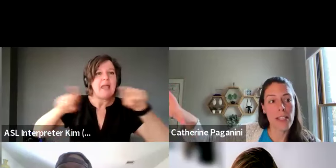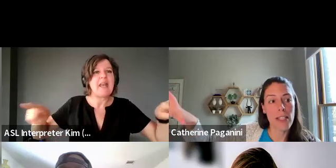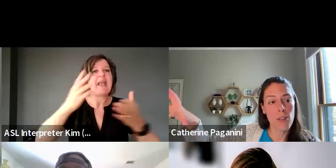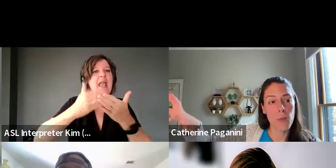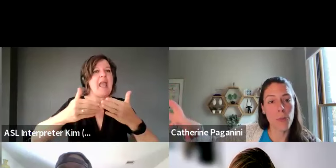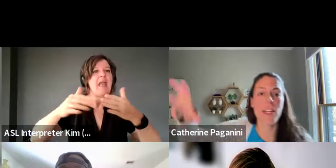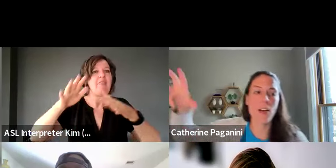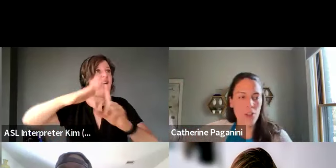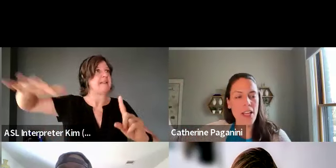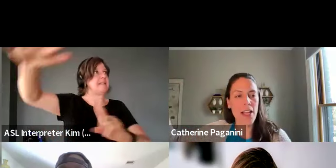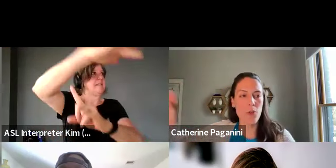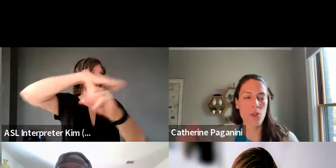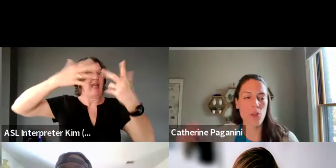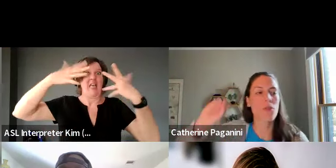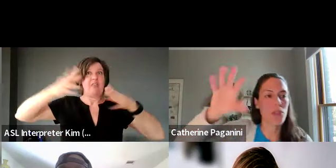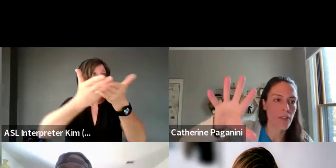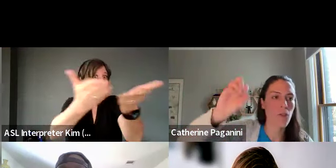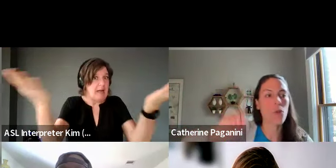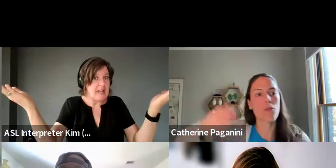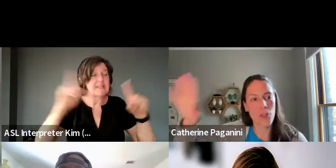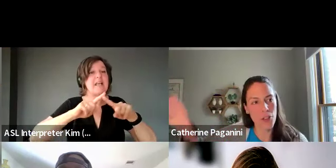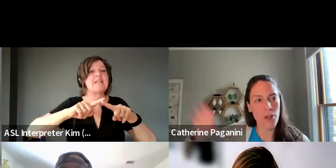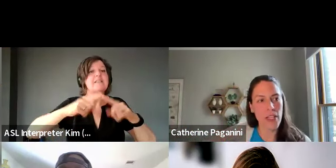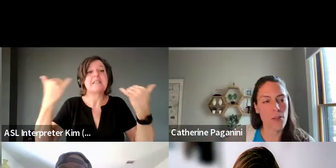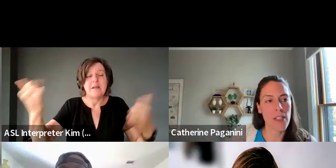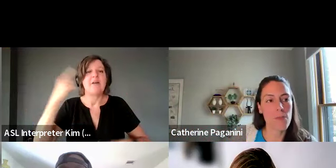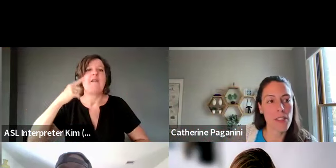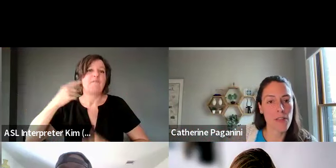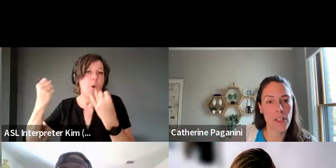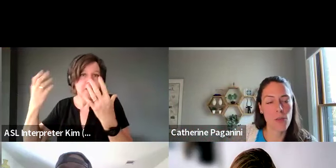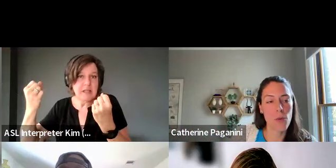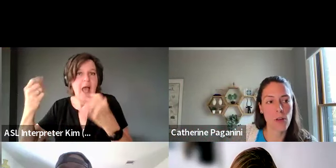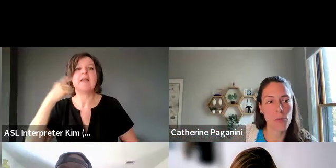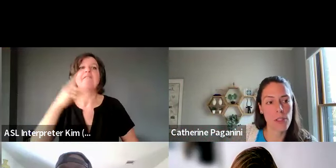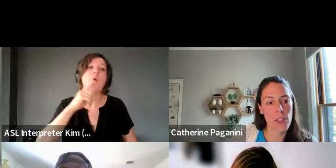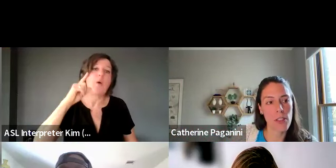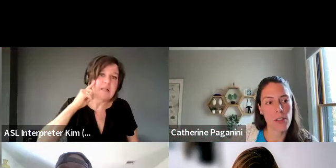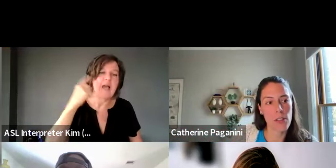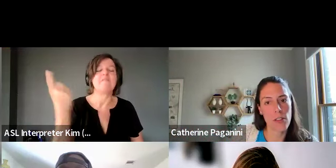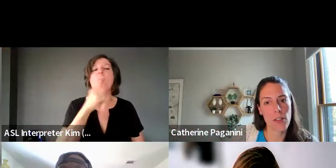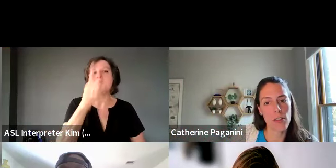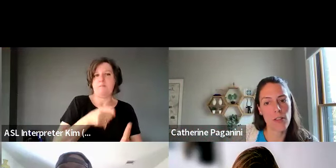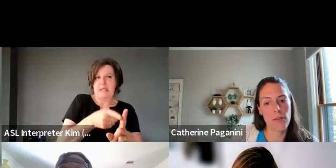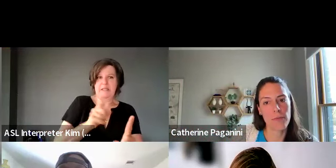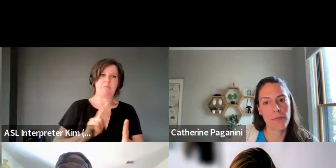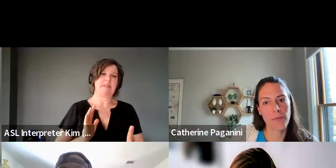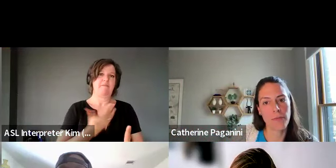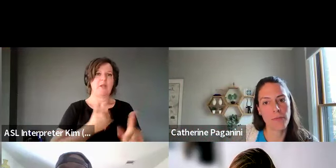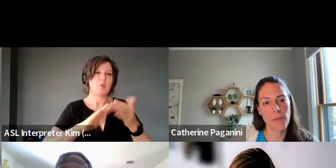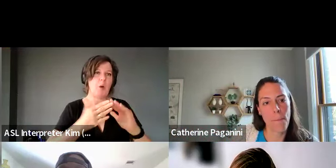that already exist, but now for sign language or for deaf or for, you know, like something specific to our community.